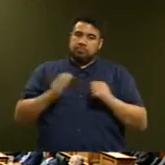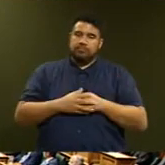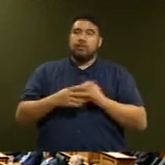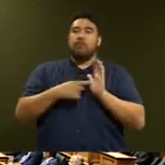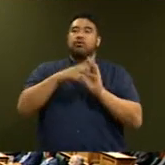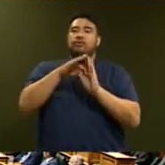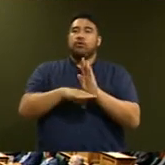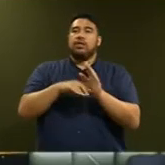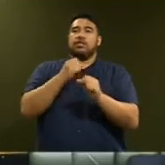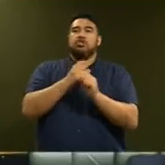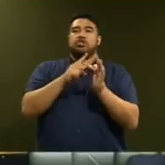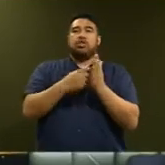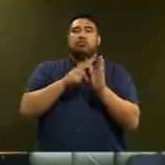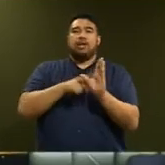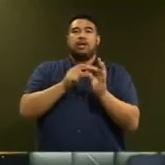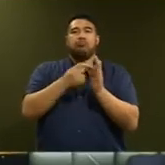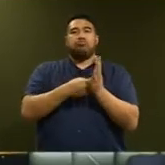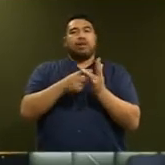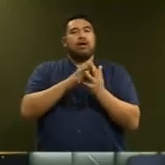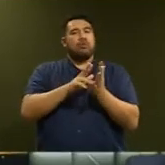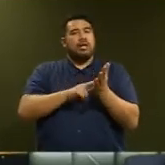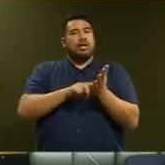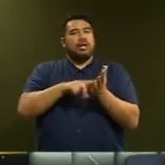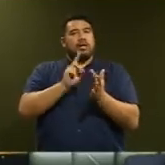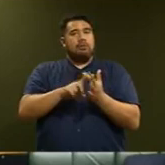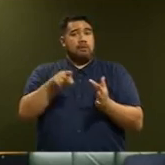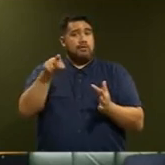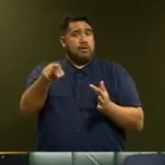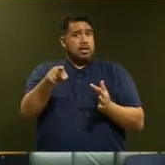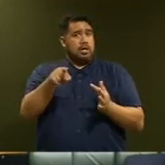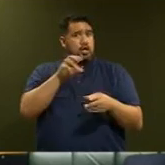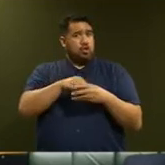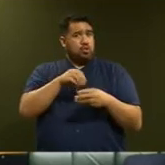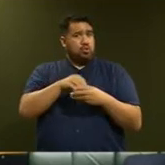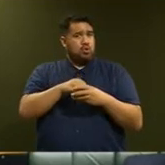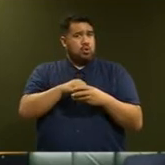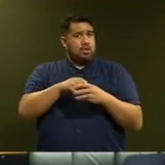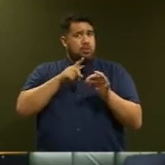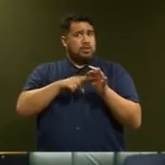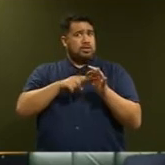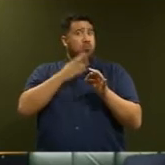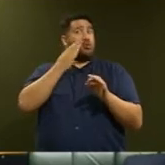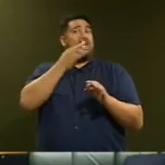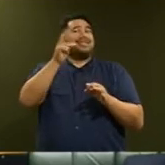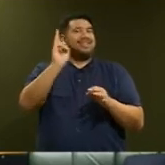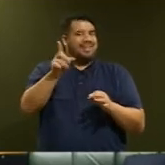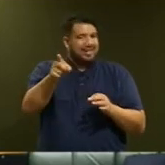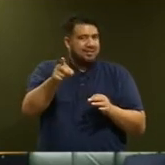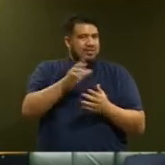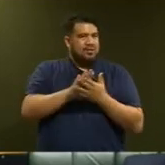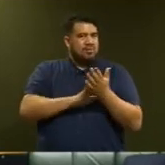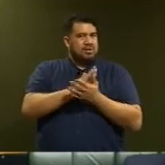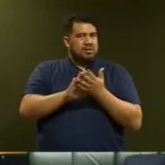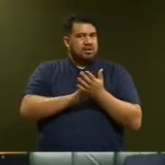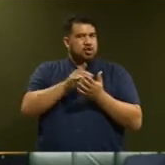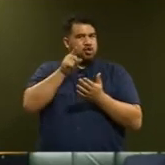Honourable Gerry Brownlee. Does that ruling preclude the question being asked again, and you're taking a different approach to the answer to the